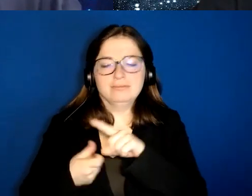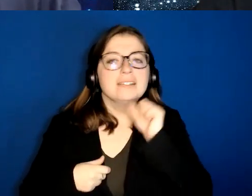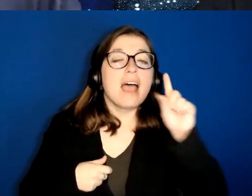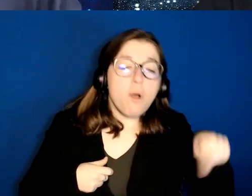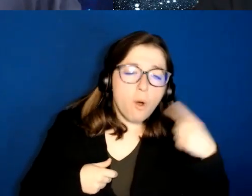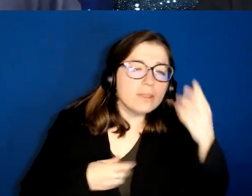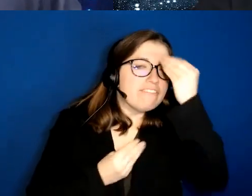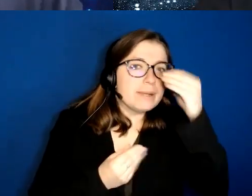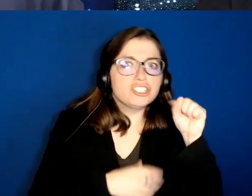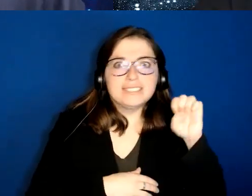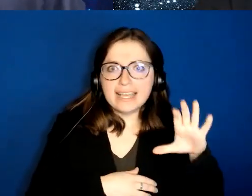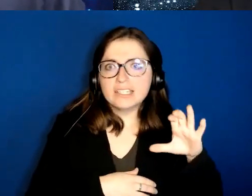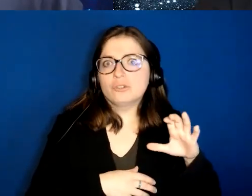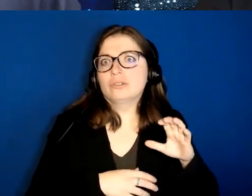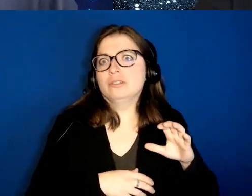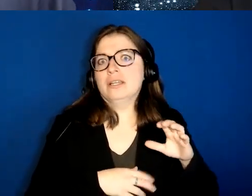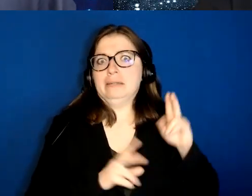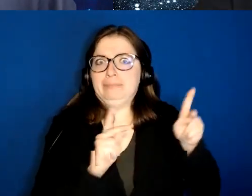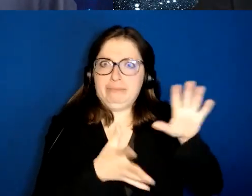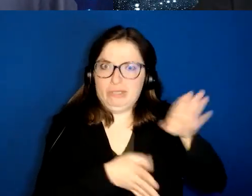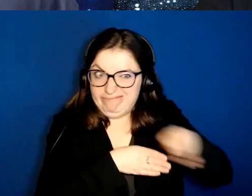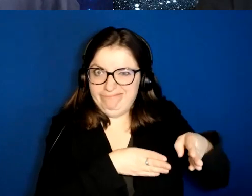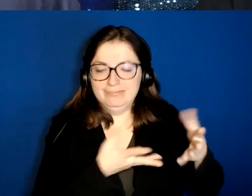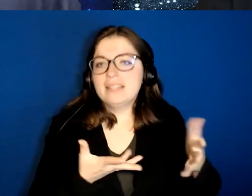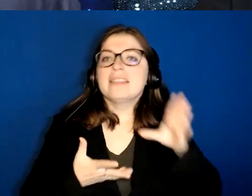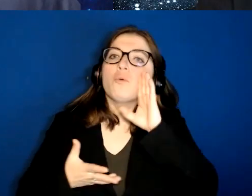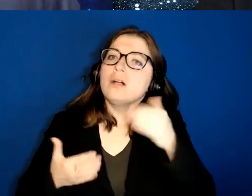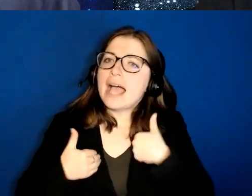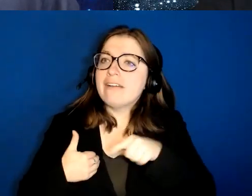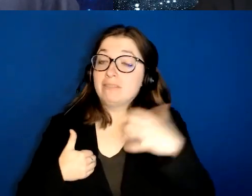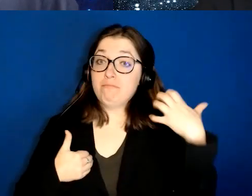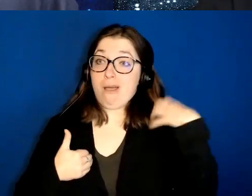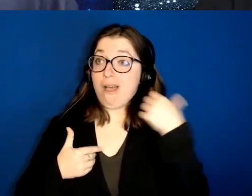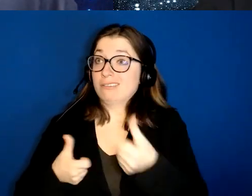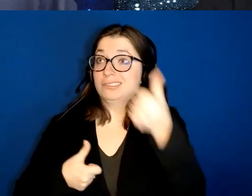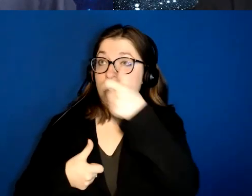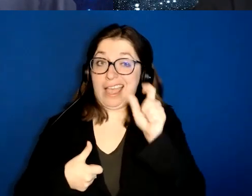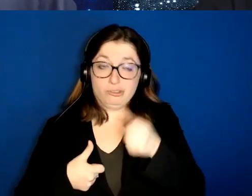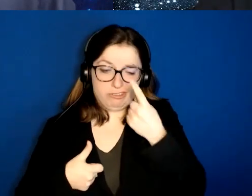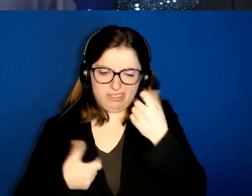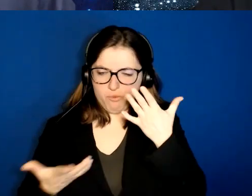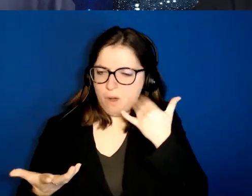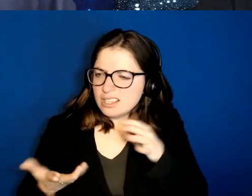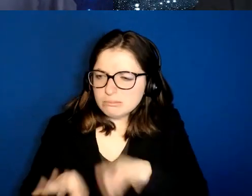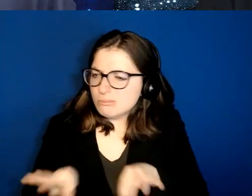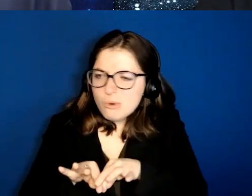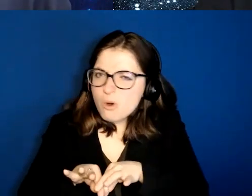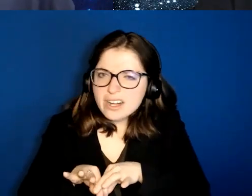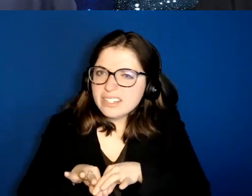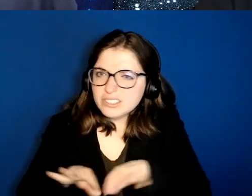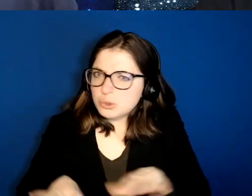InfoSec Illuminati. There's going to be the pointy-haired boss who has to understand why it's important to do a good